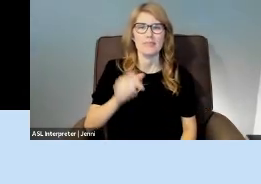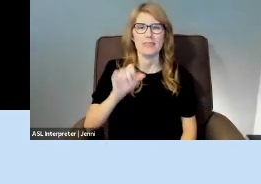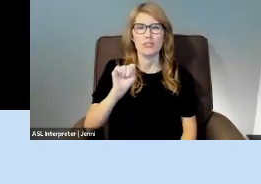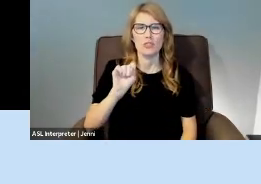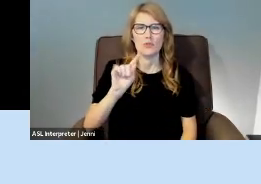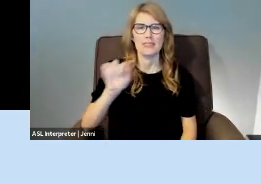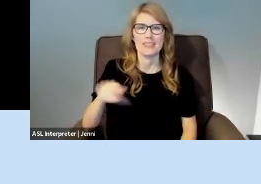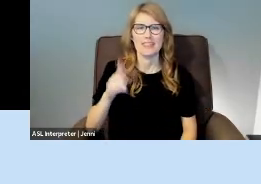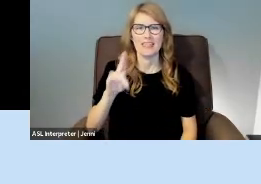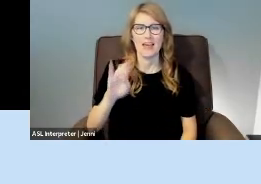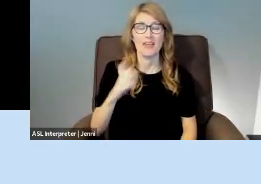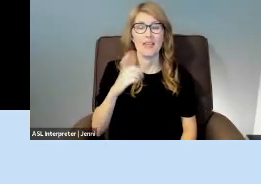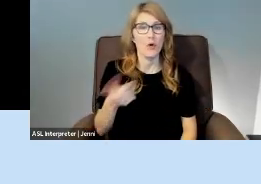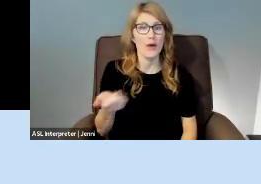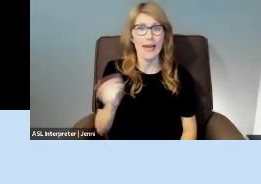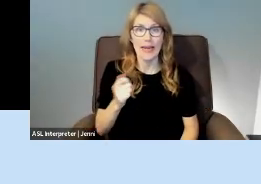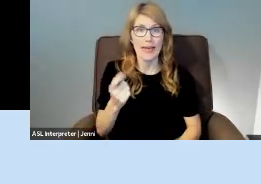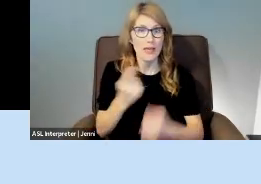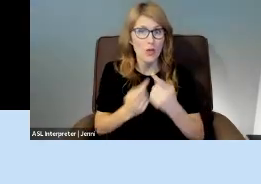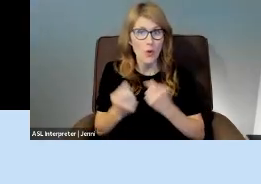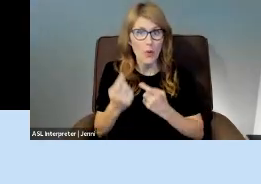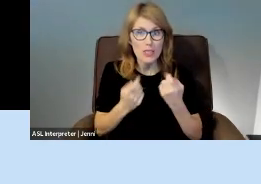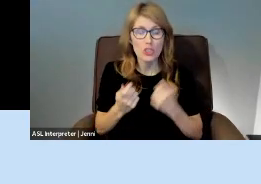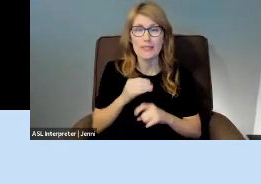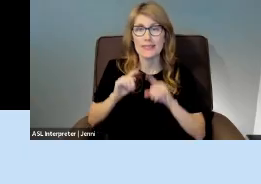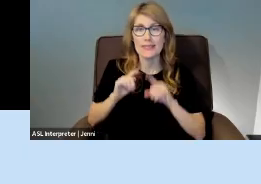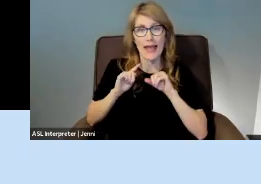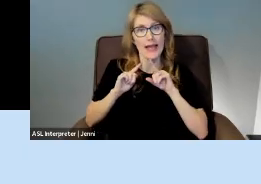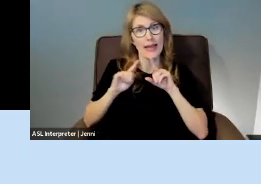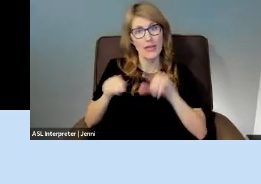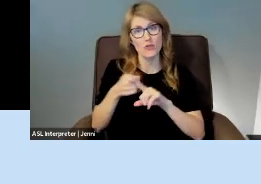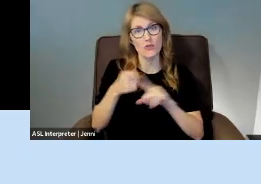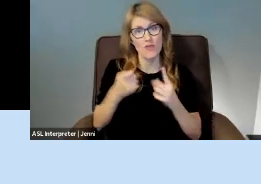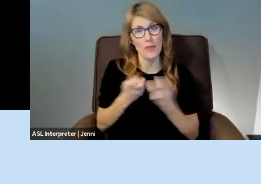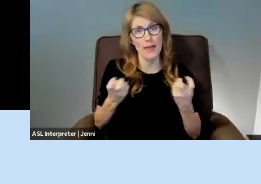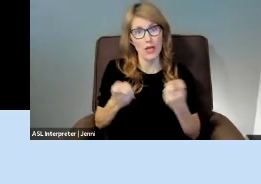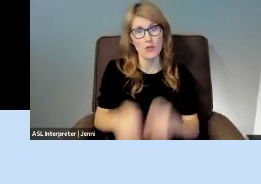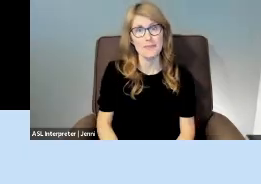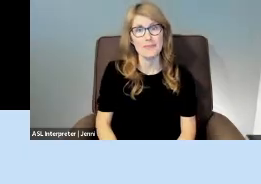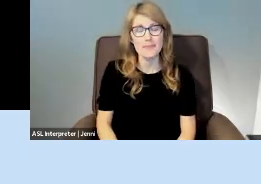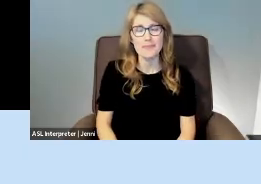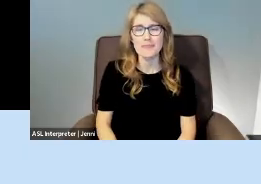Stephanie for any questions and answers from the panel.